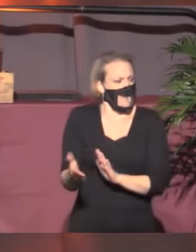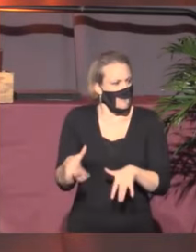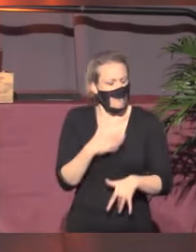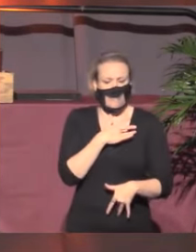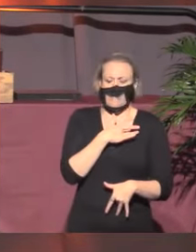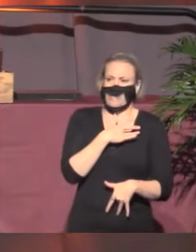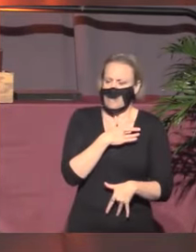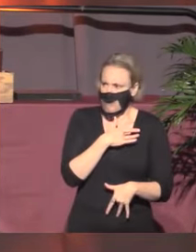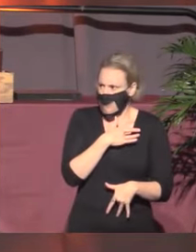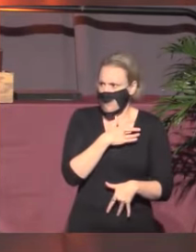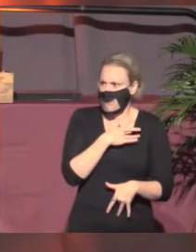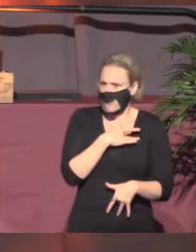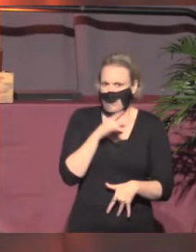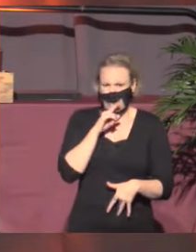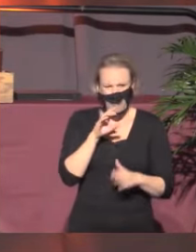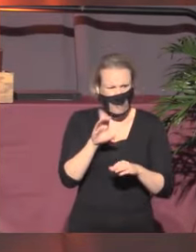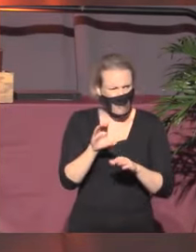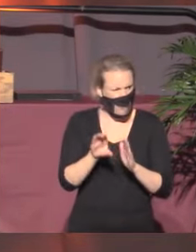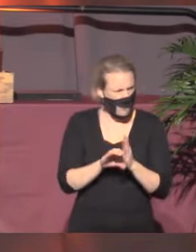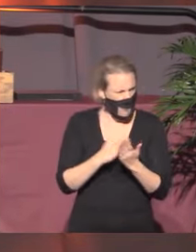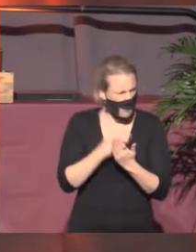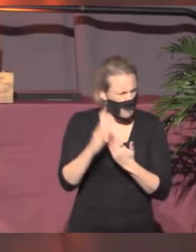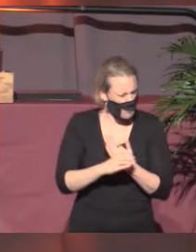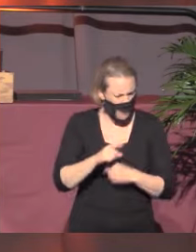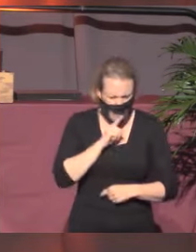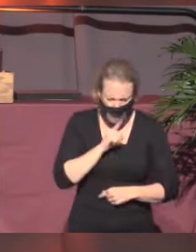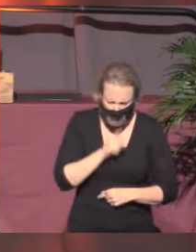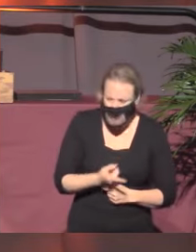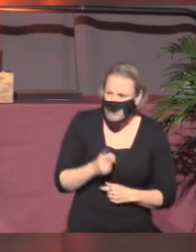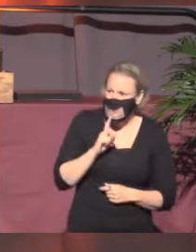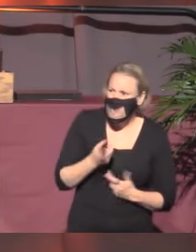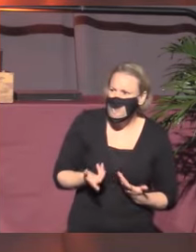the first civil rights movement. Then I saw you,